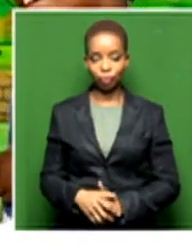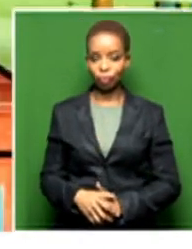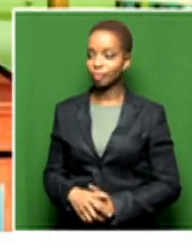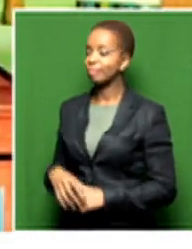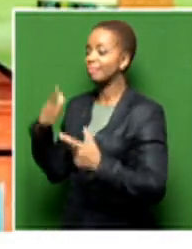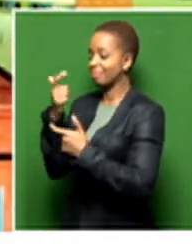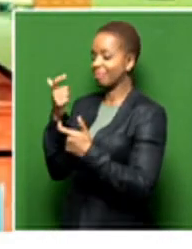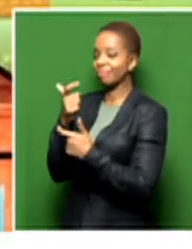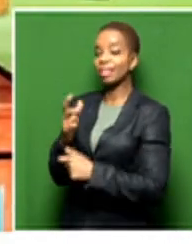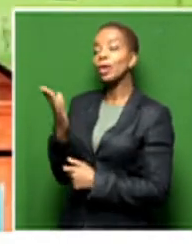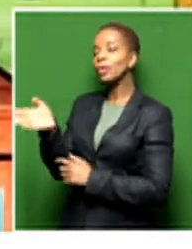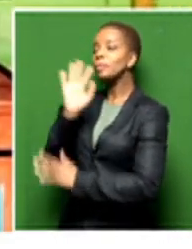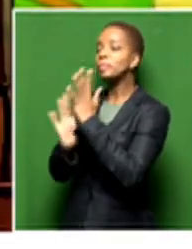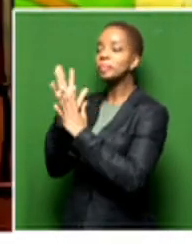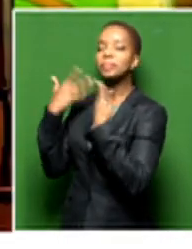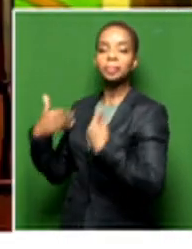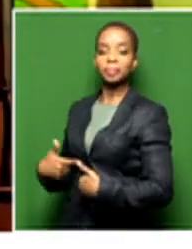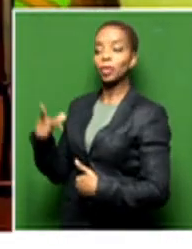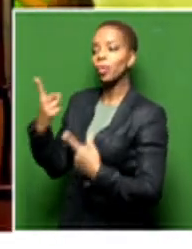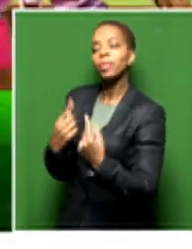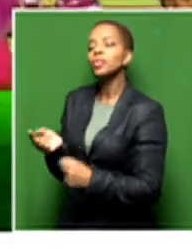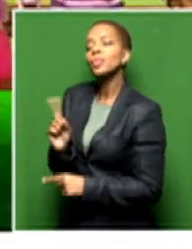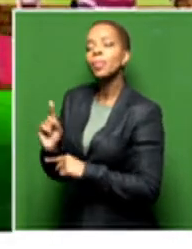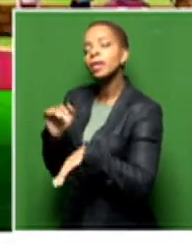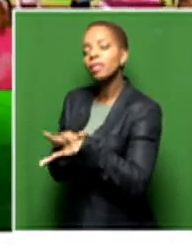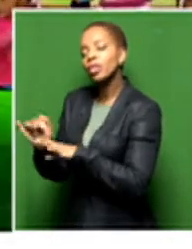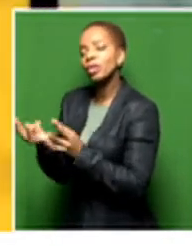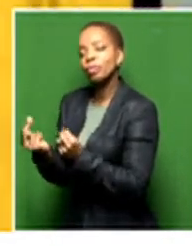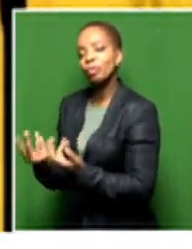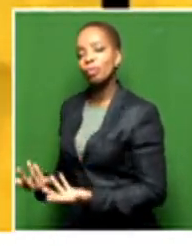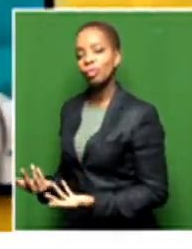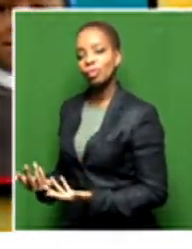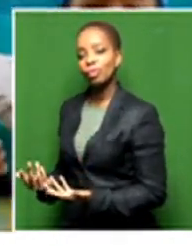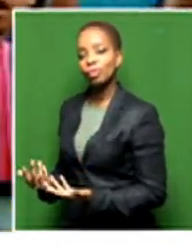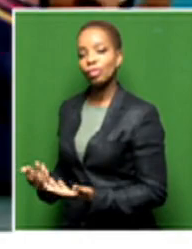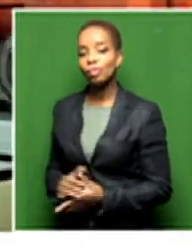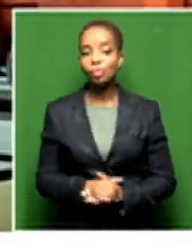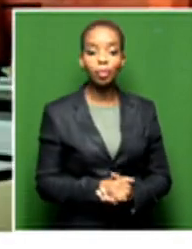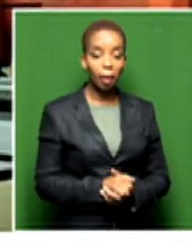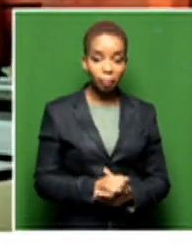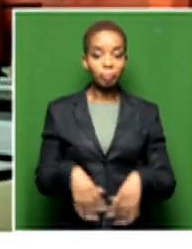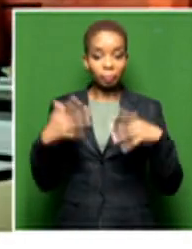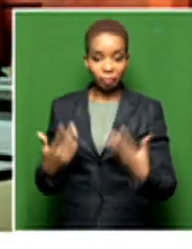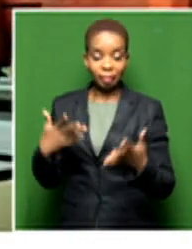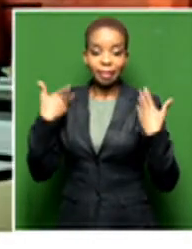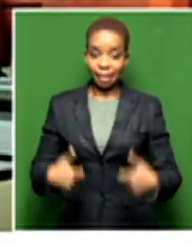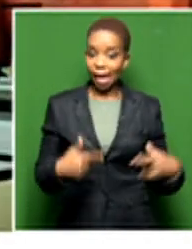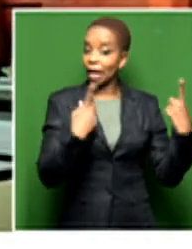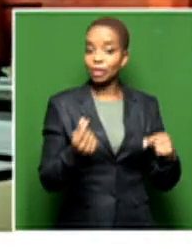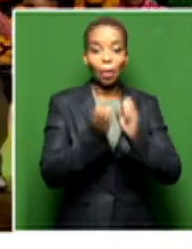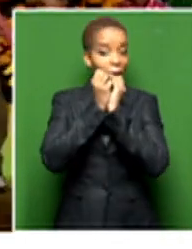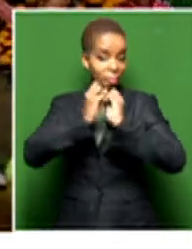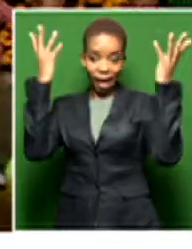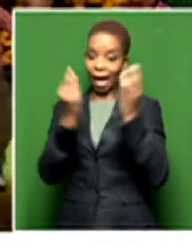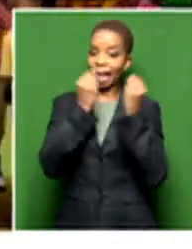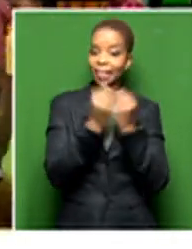Okay, so tell me, Elmo, what is it that you'll be doing with your new friends? Well, Elmo's going to be doing many